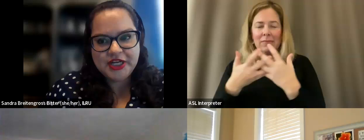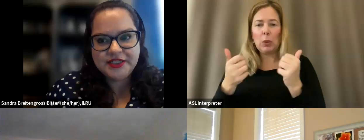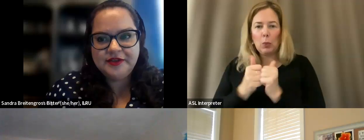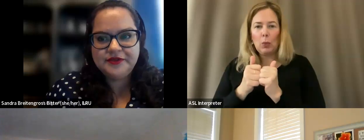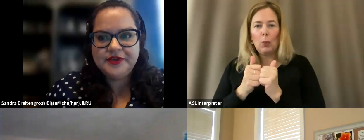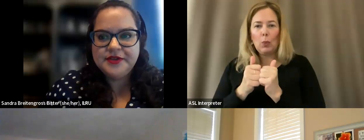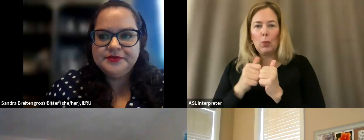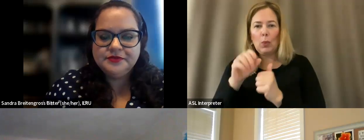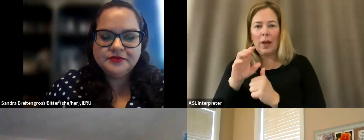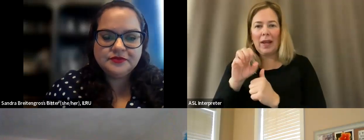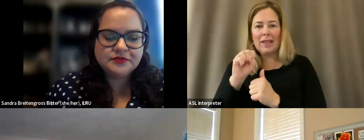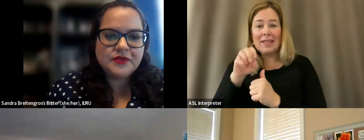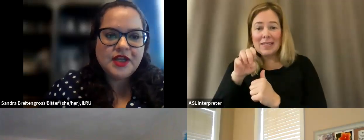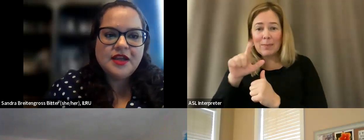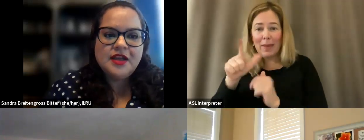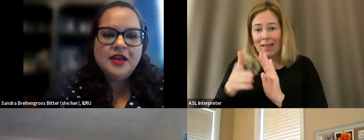SPIL objective.